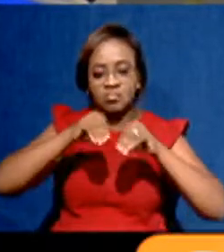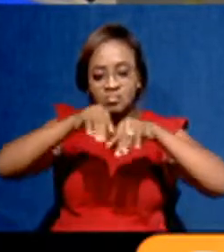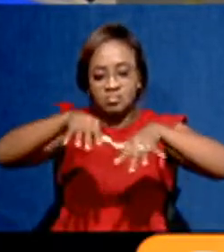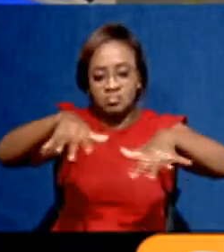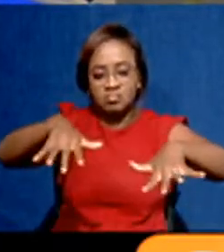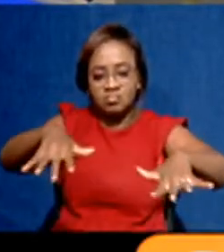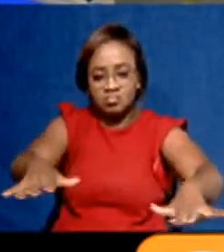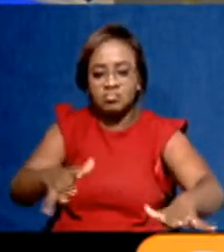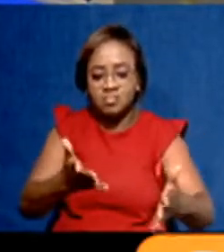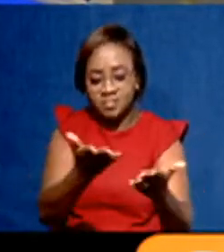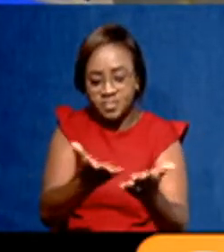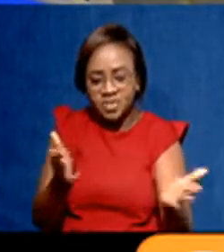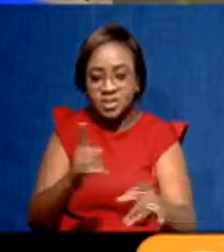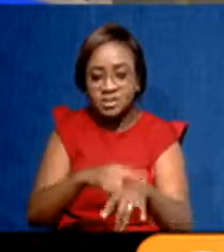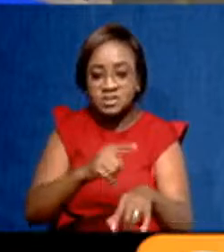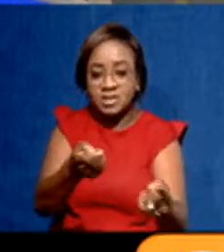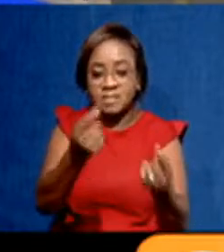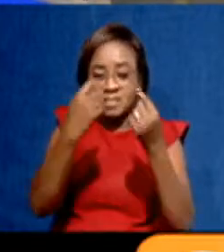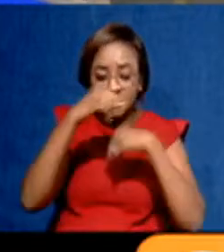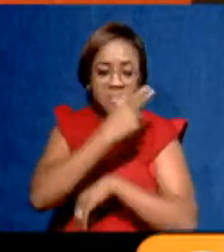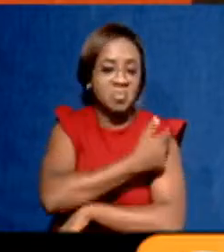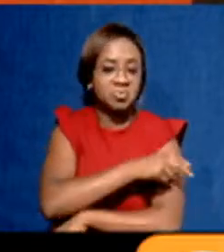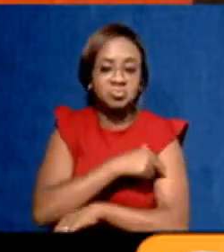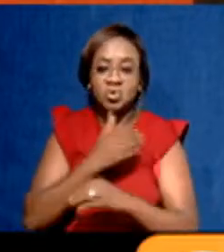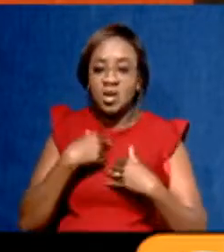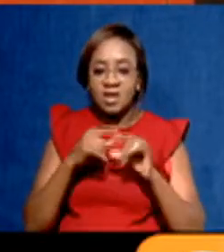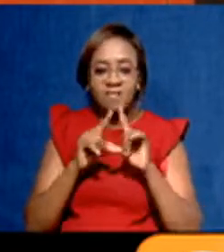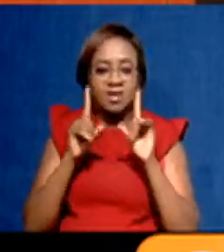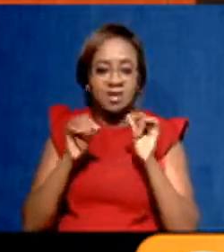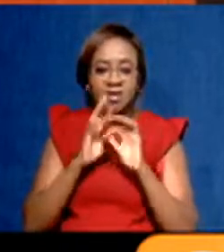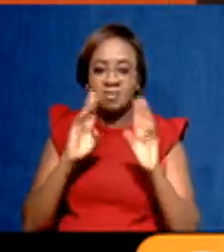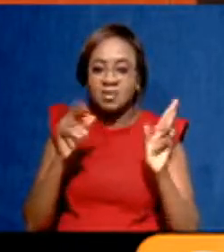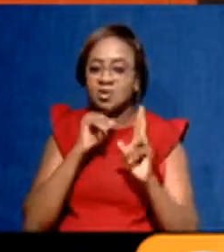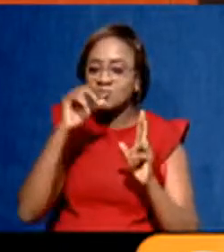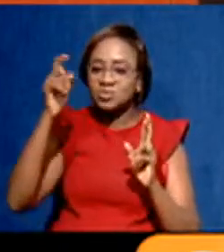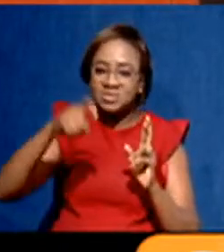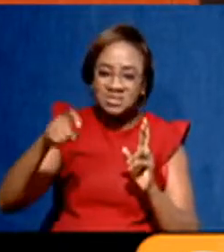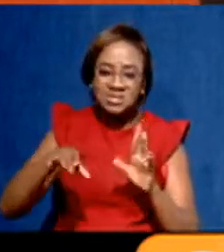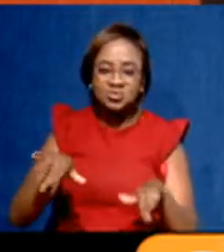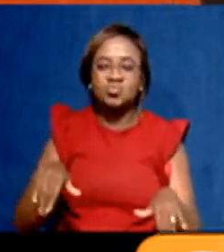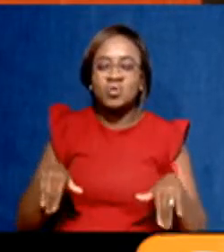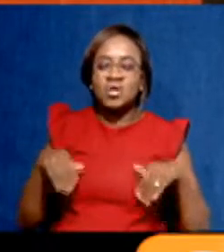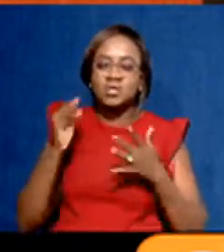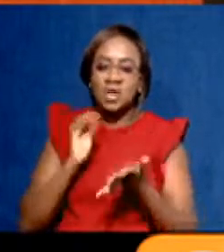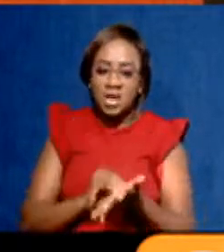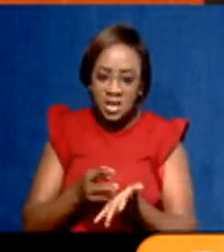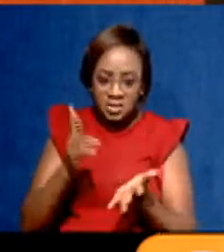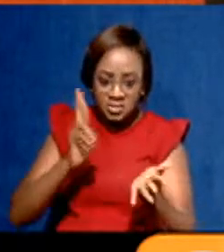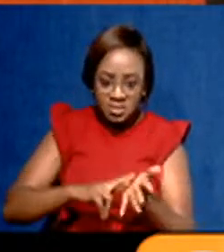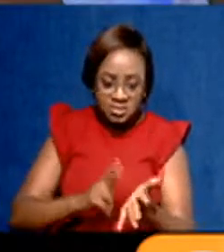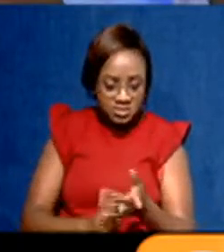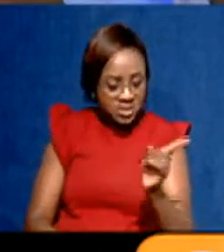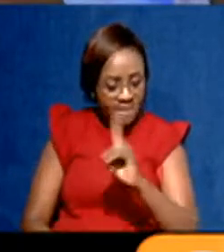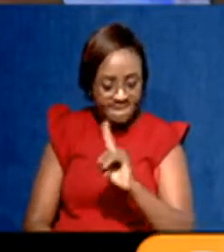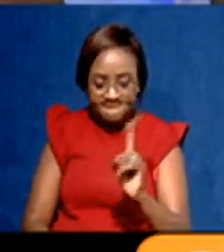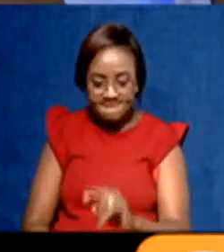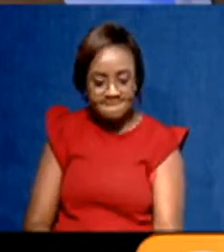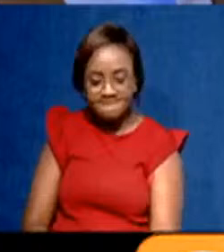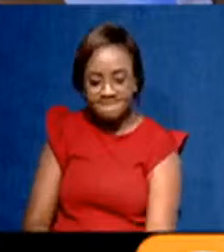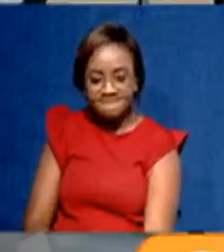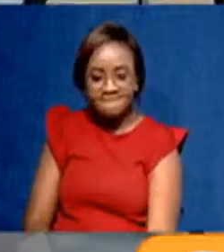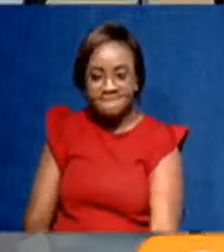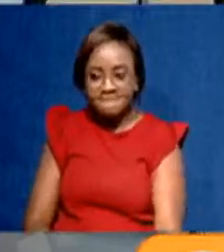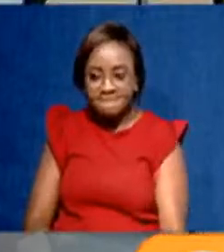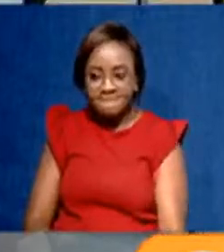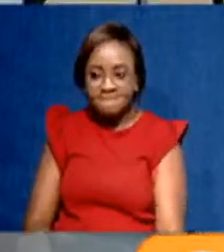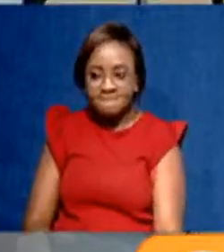the system, so that when they come to the hospital, they don't have to queue. And that has been a very positive work they have been doing. Governor,